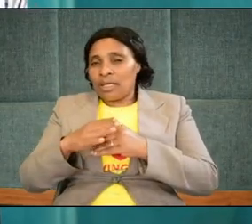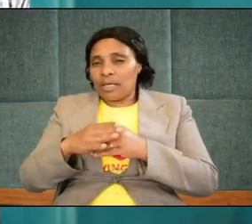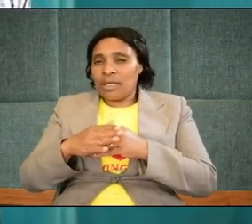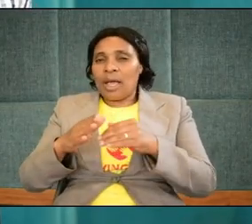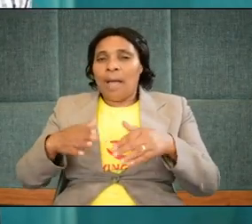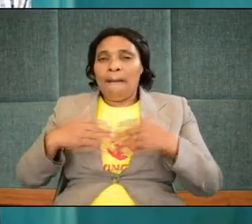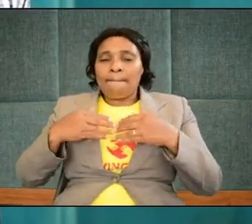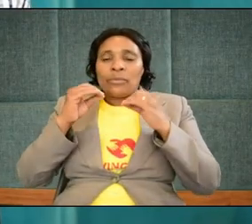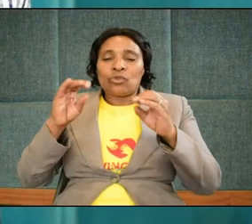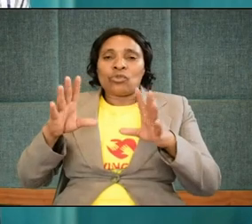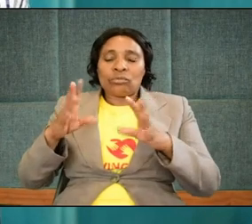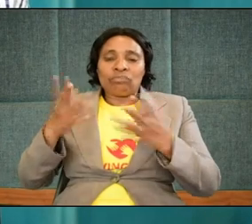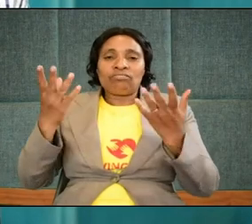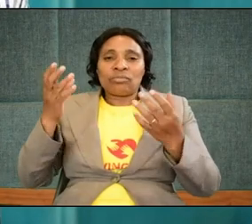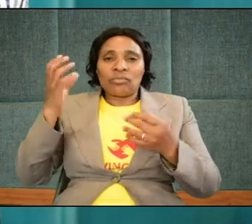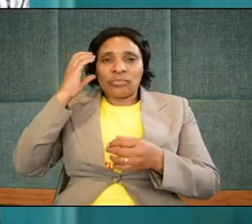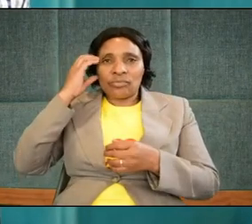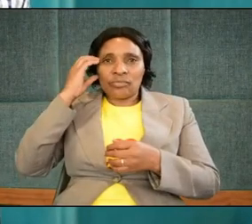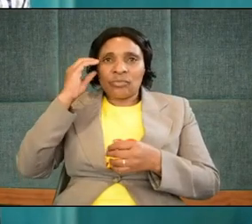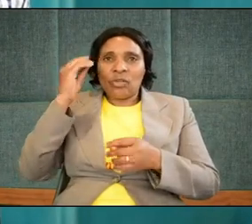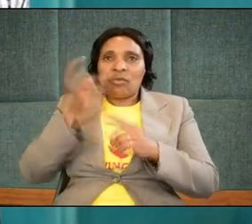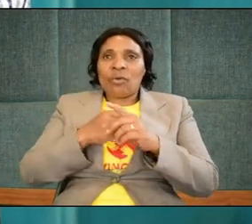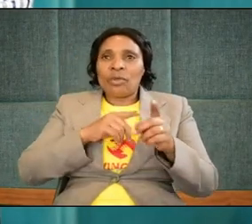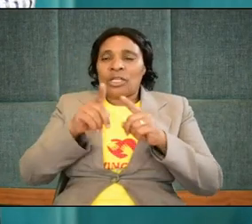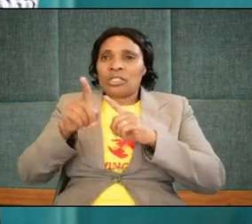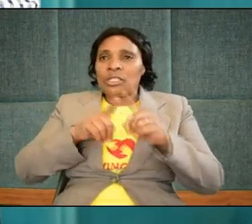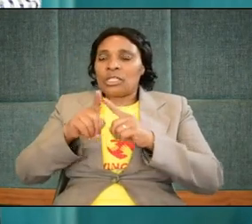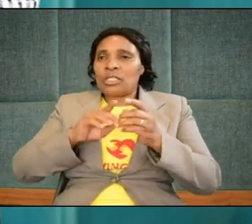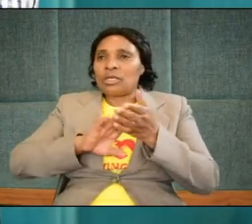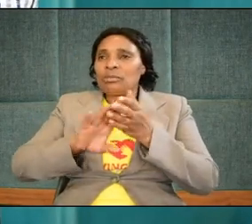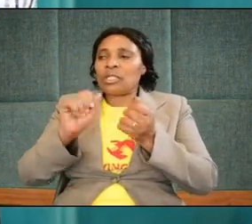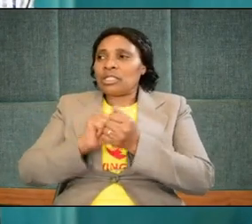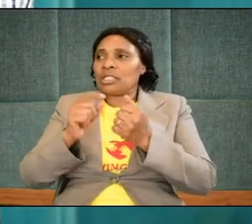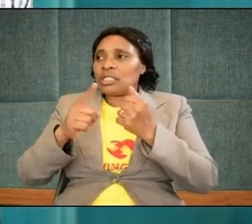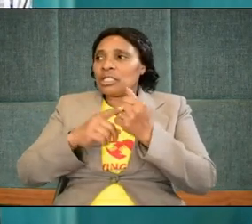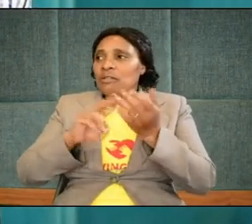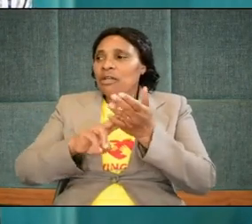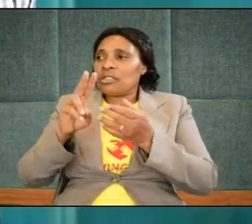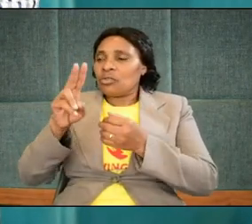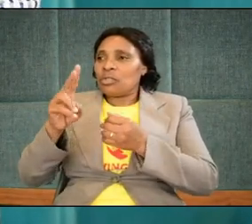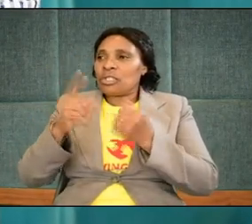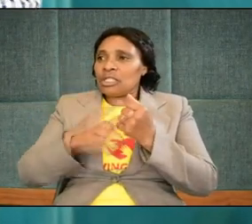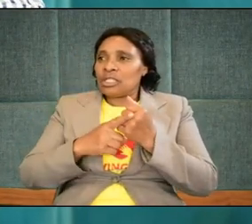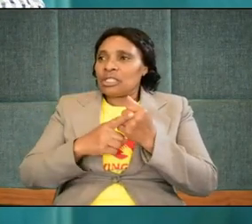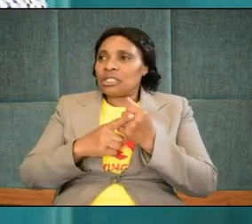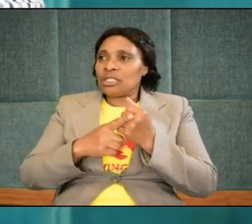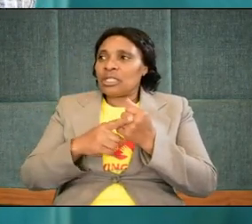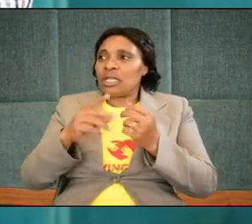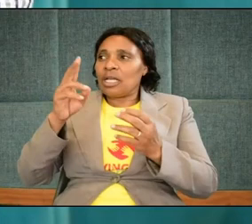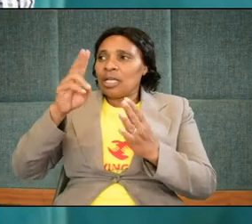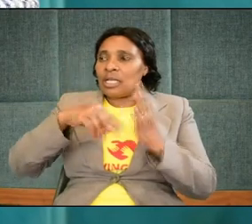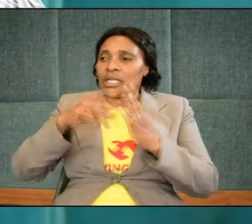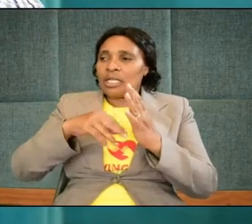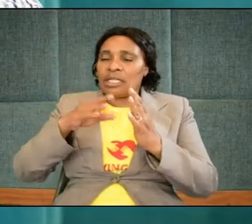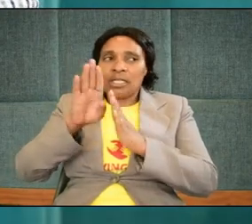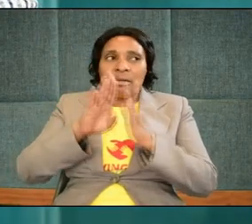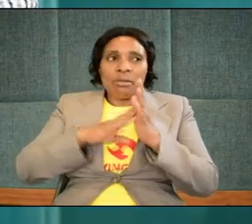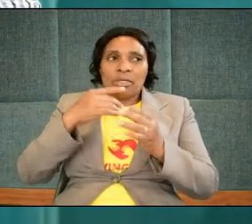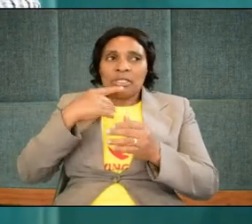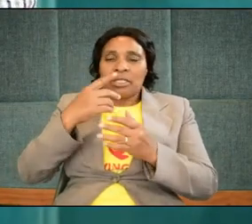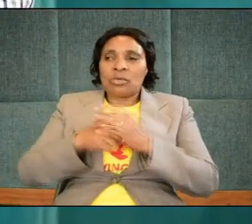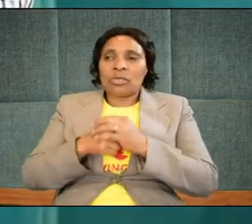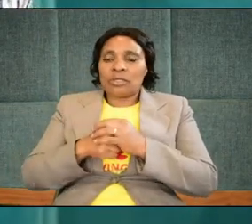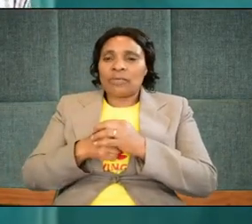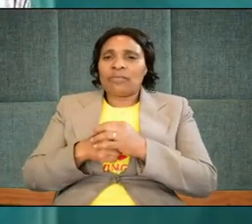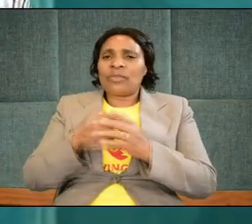And our key text today is from the book of Exodus, chapter 15, verse 26, which I'll read, where the Bible says, if thou